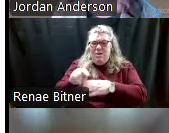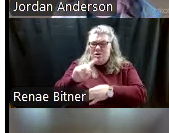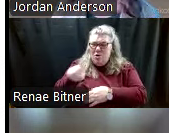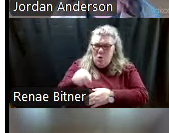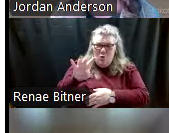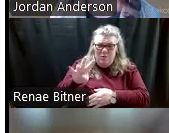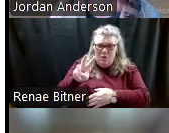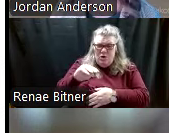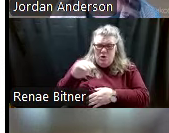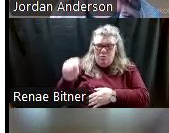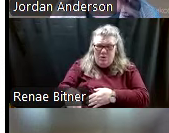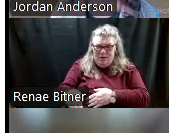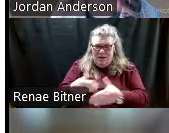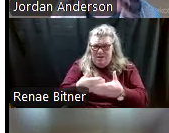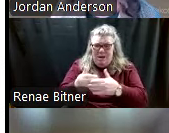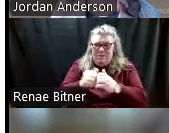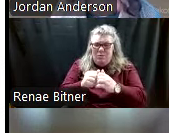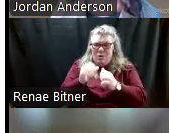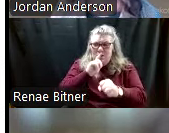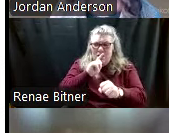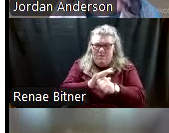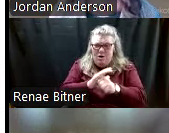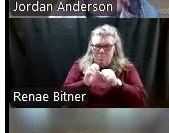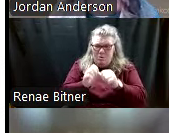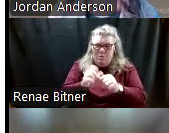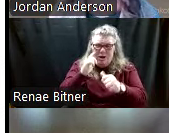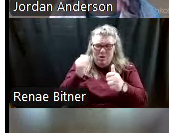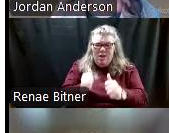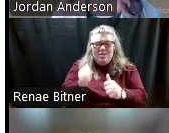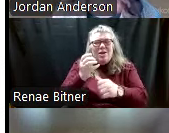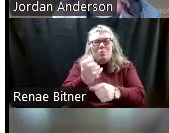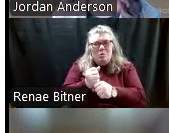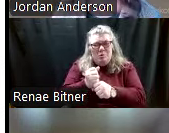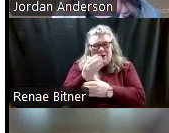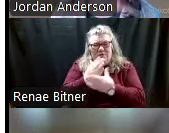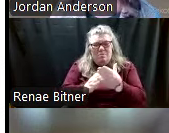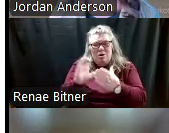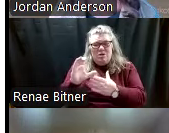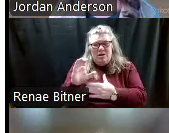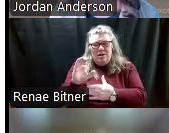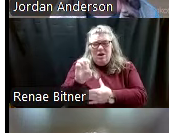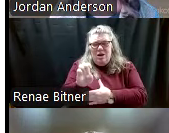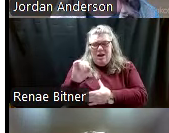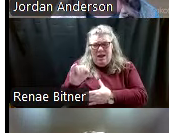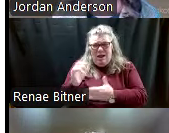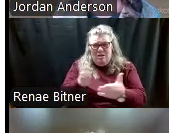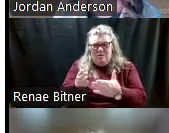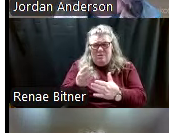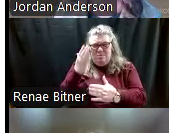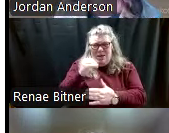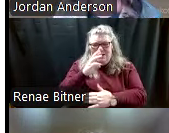of infants with confirmed permanent hearing loss were receiving those Part C early intervention services by 6 months of